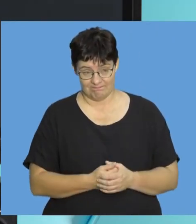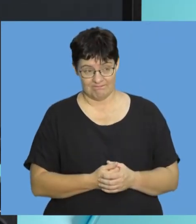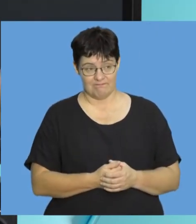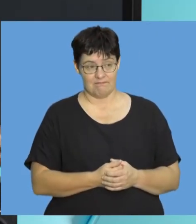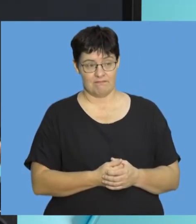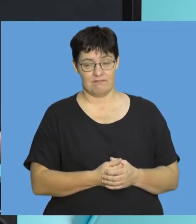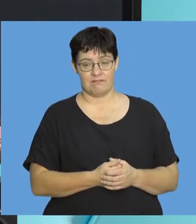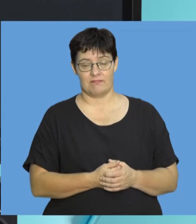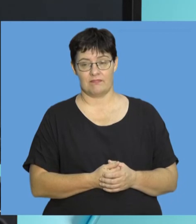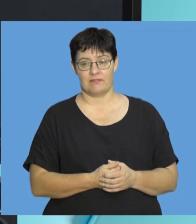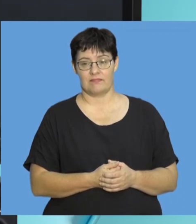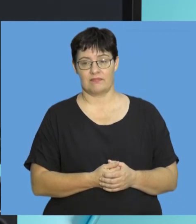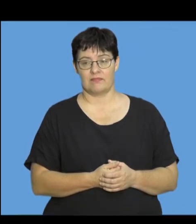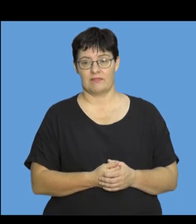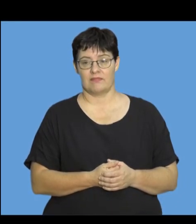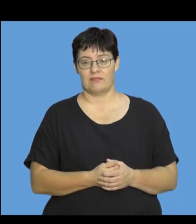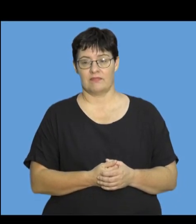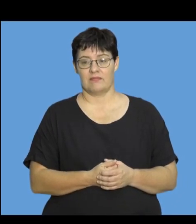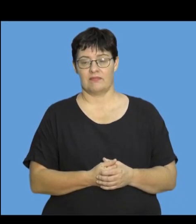was a test or an exam situation.